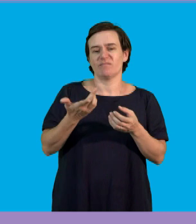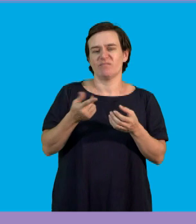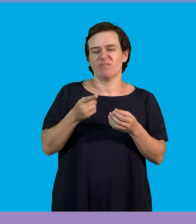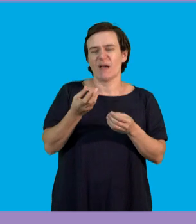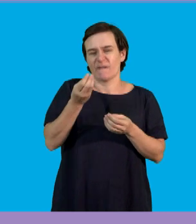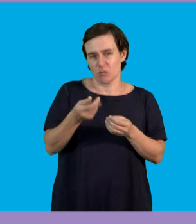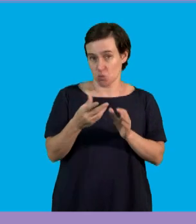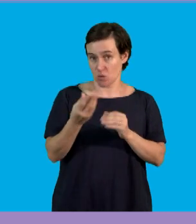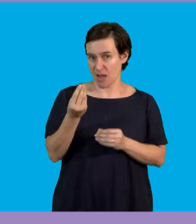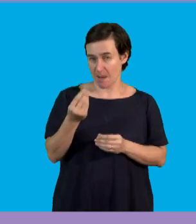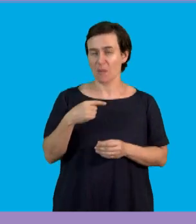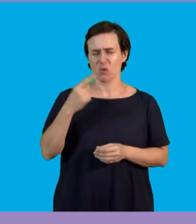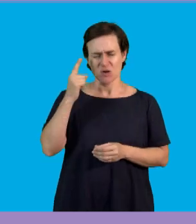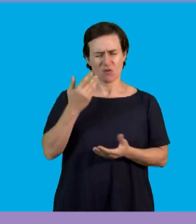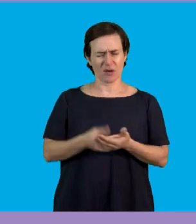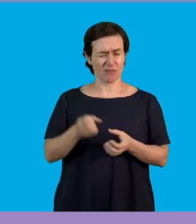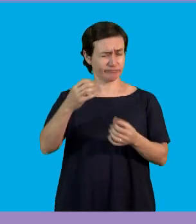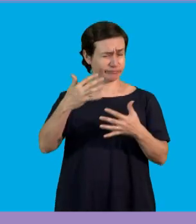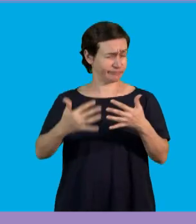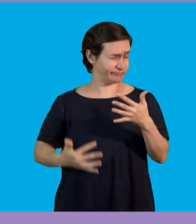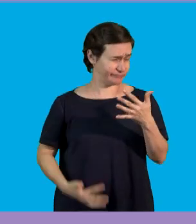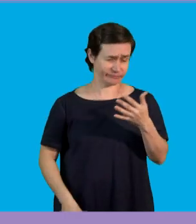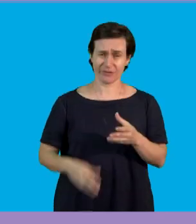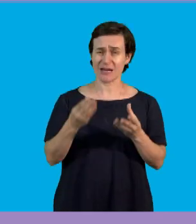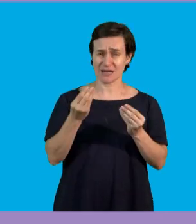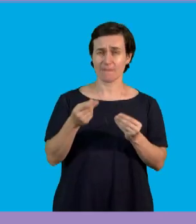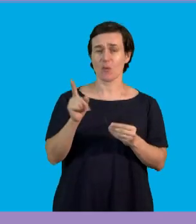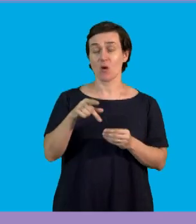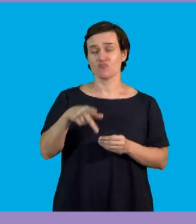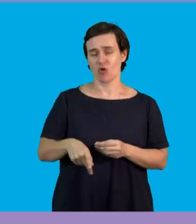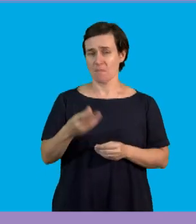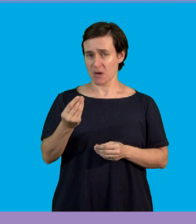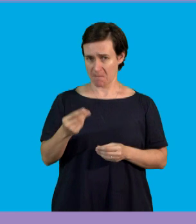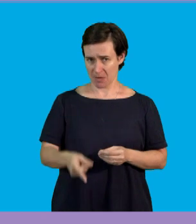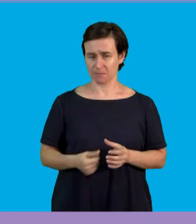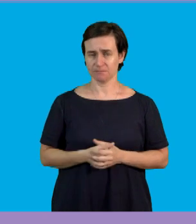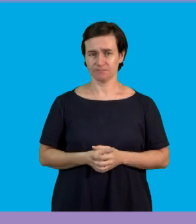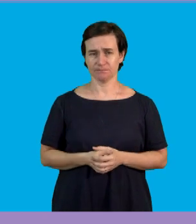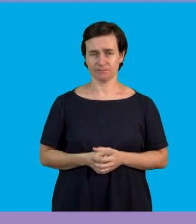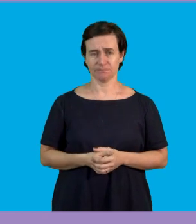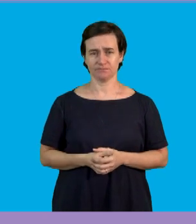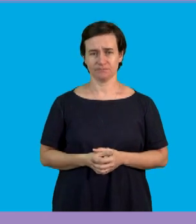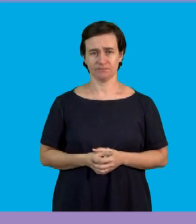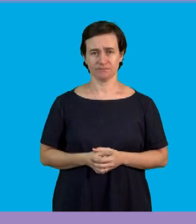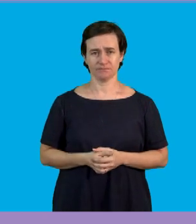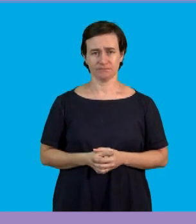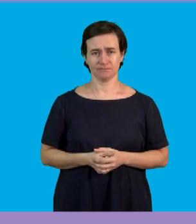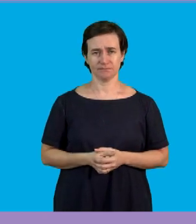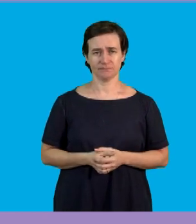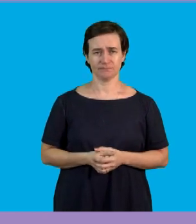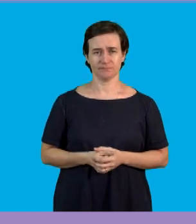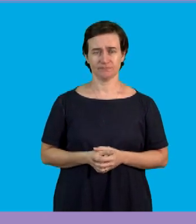factors. Of course, we know that that list can continue again indefinitely because our numbers, we have many